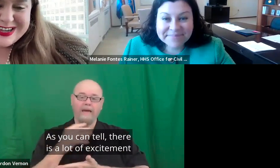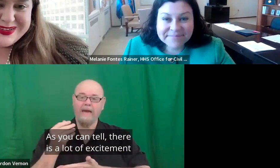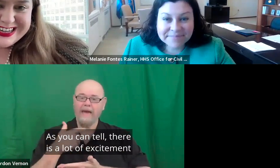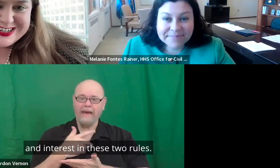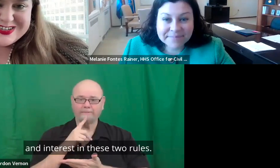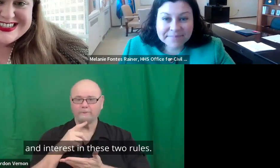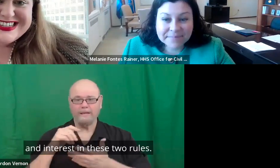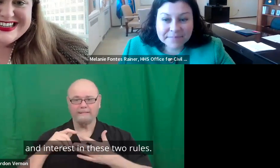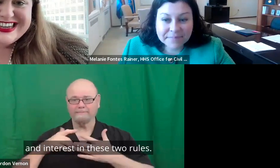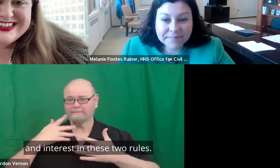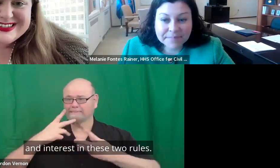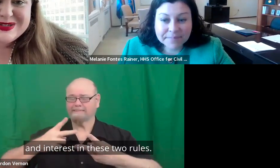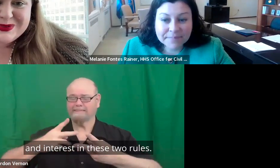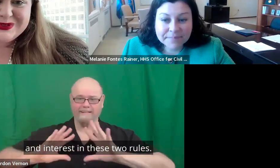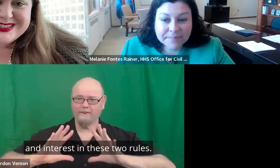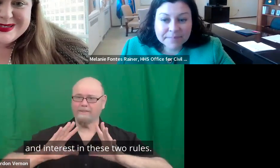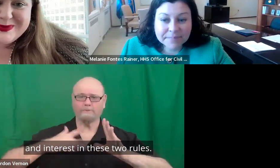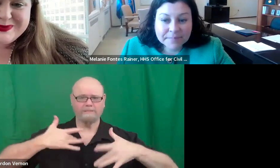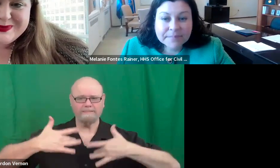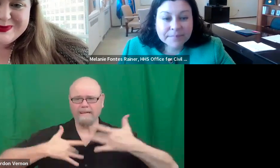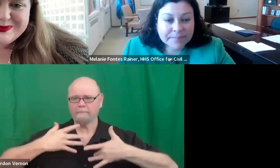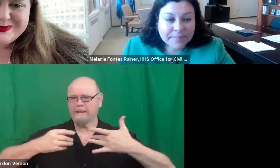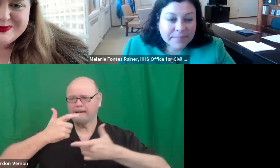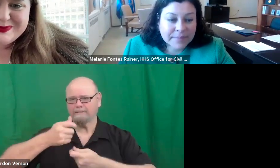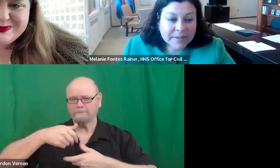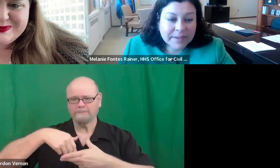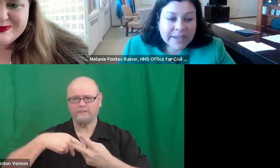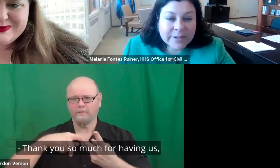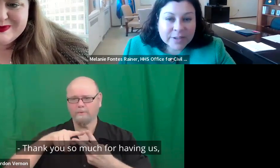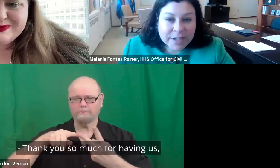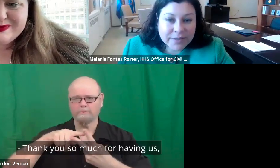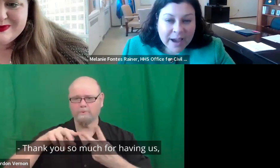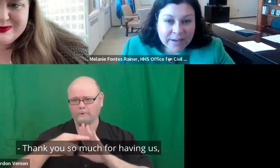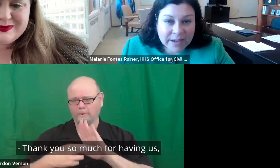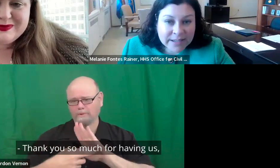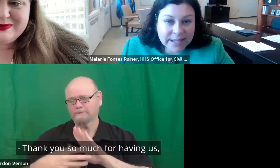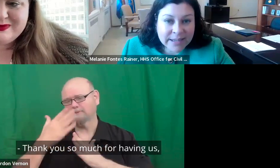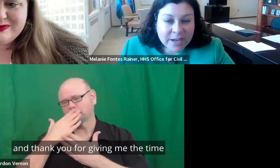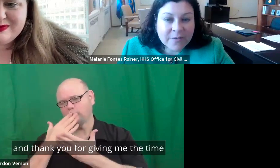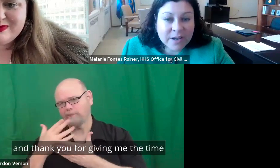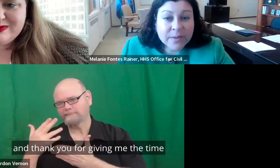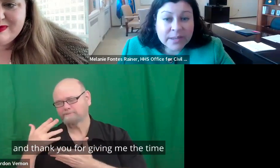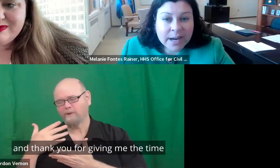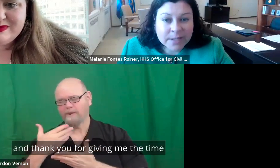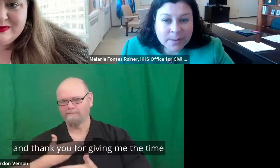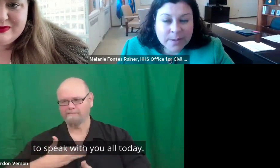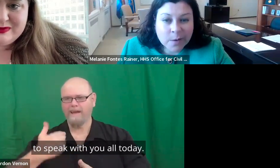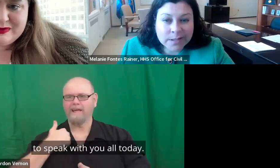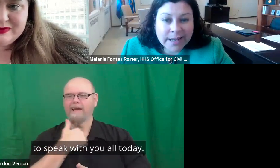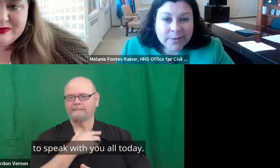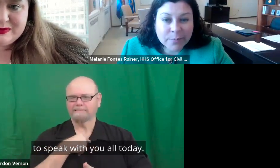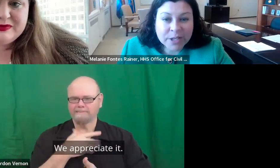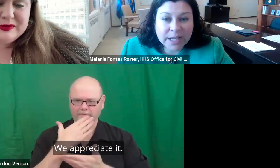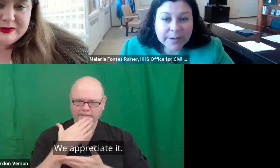lot of excitement and interest in these two rules. Thank you so much for having us, and thank you for giving me the time to speak with